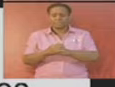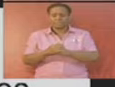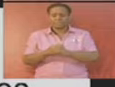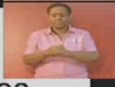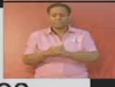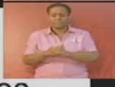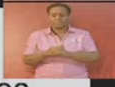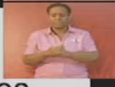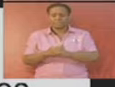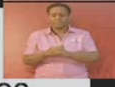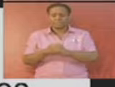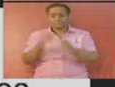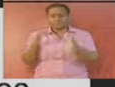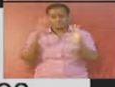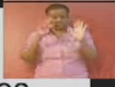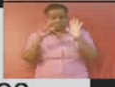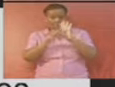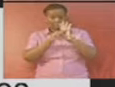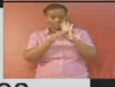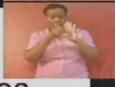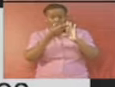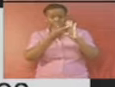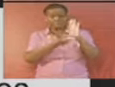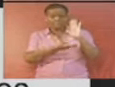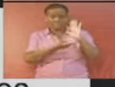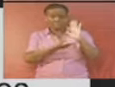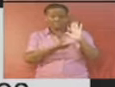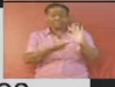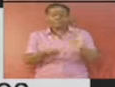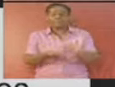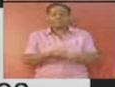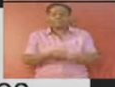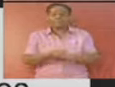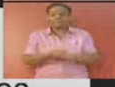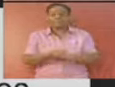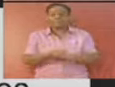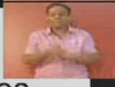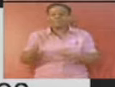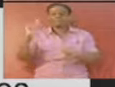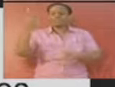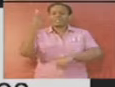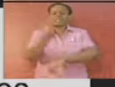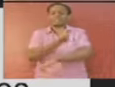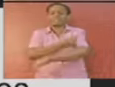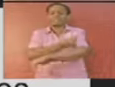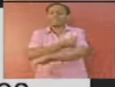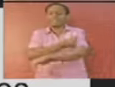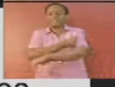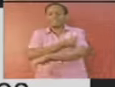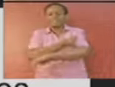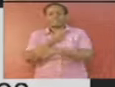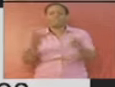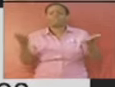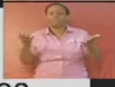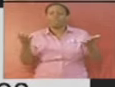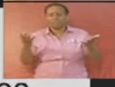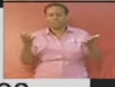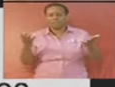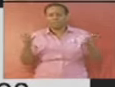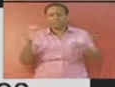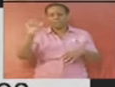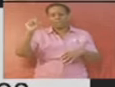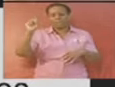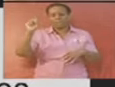So a little touch on the history of the vaccination. The first vaccine was developed for smallpox, introduced by Edward Jenner in